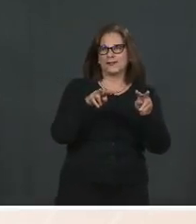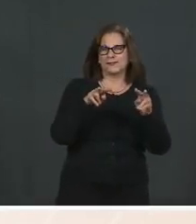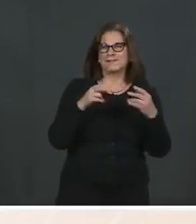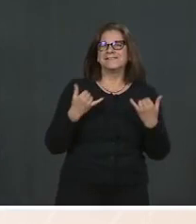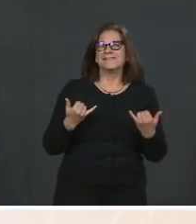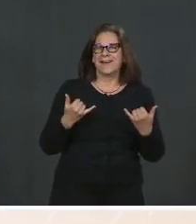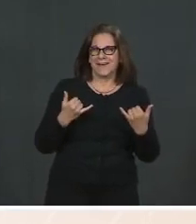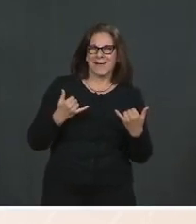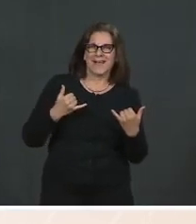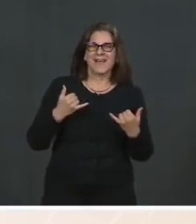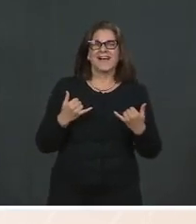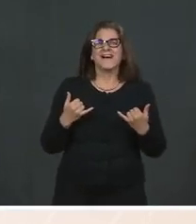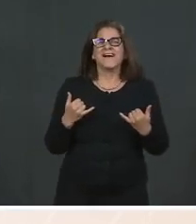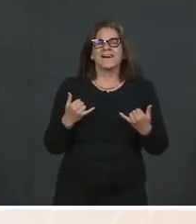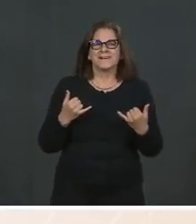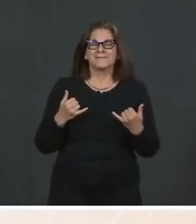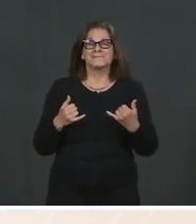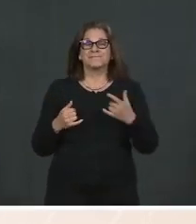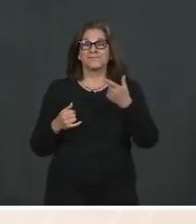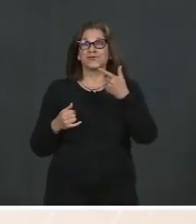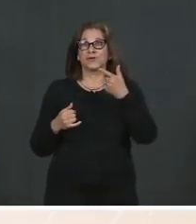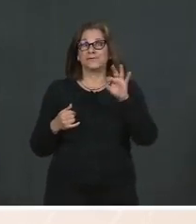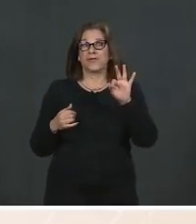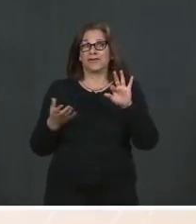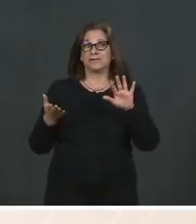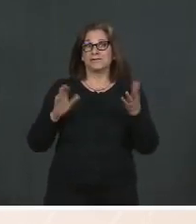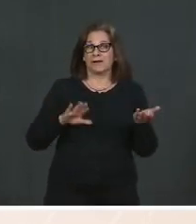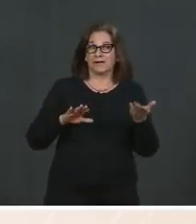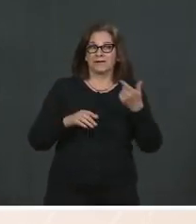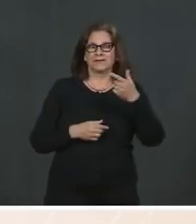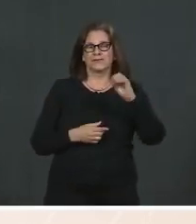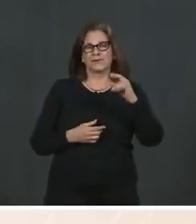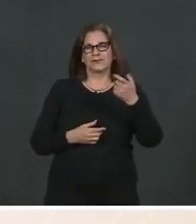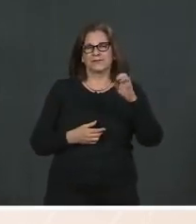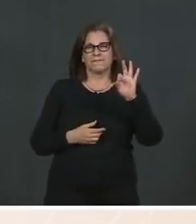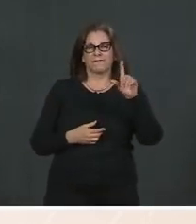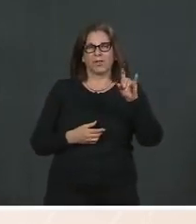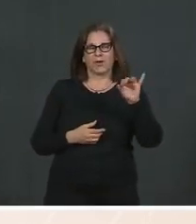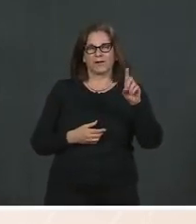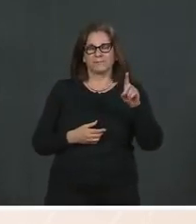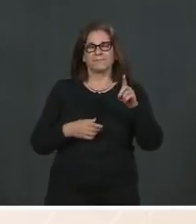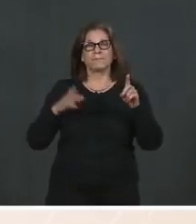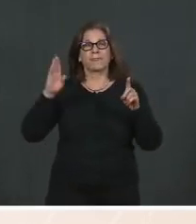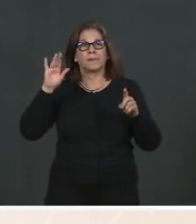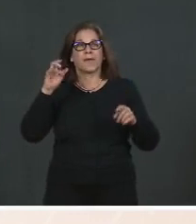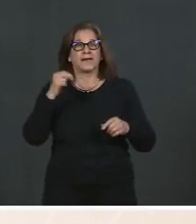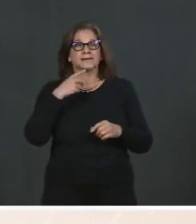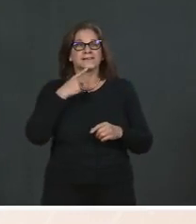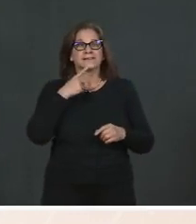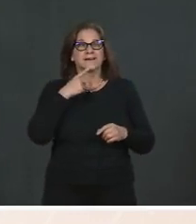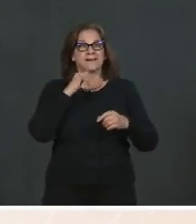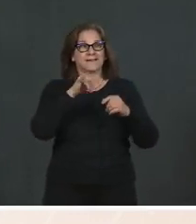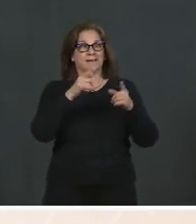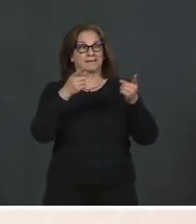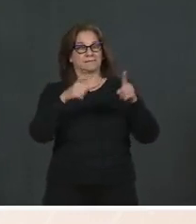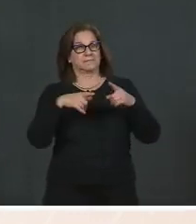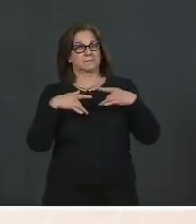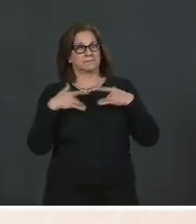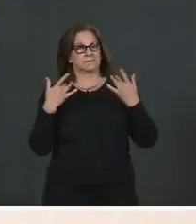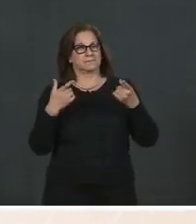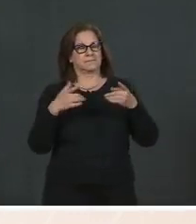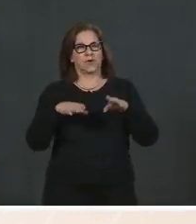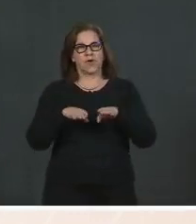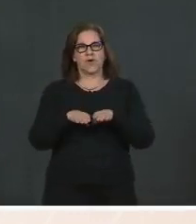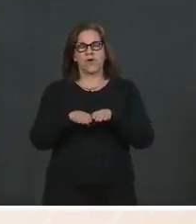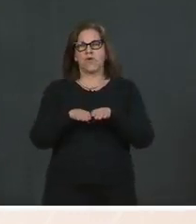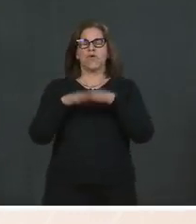George Floyd's death, he talked about this as being an event that really opened up a wound in